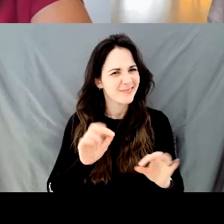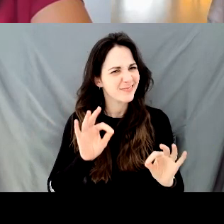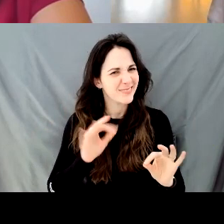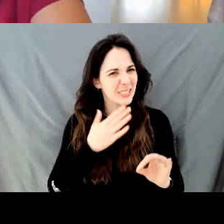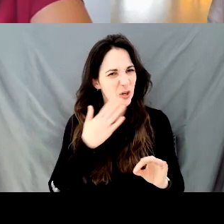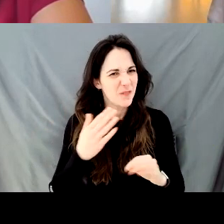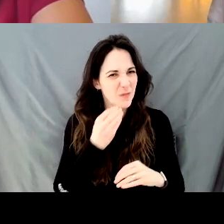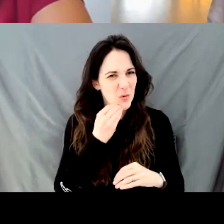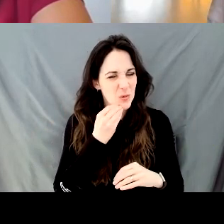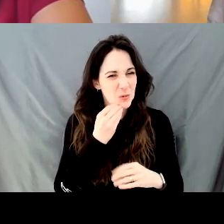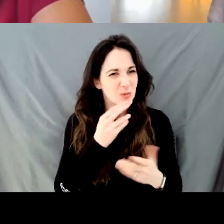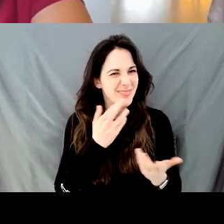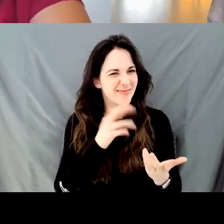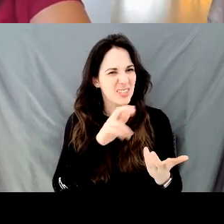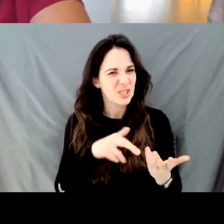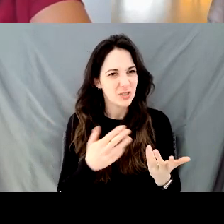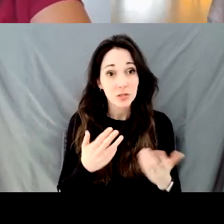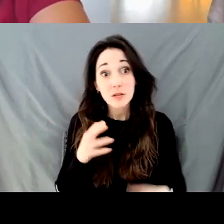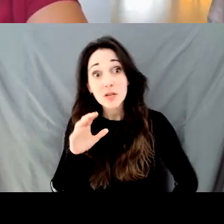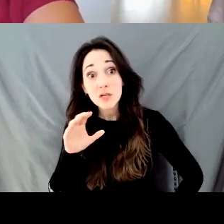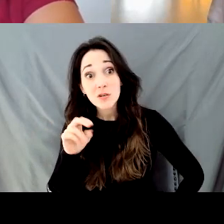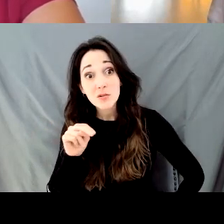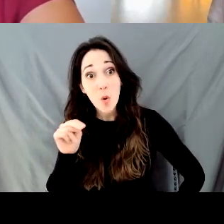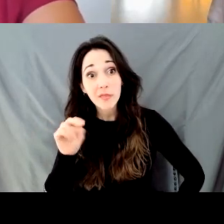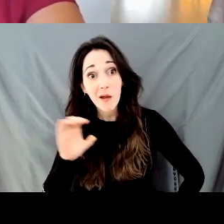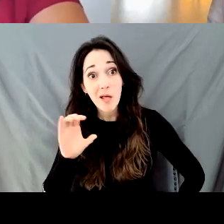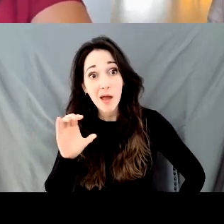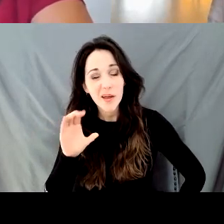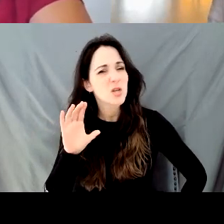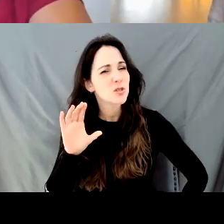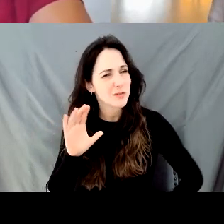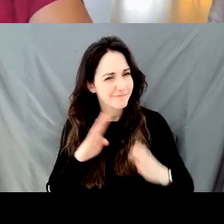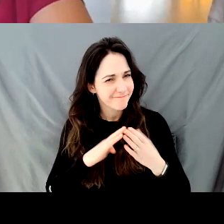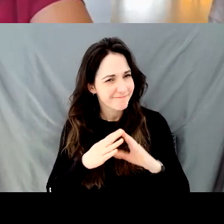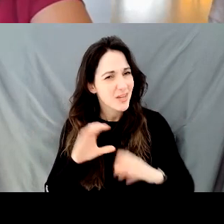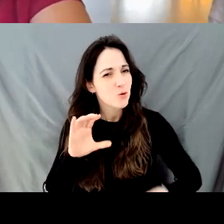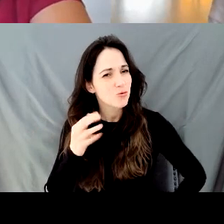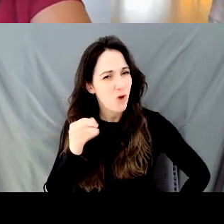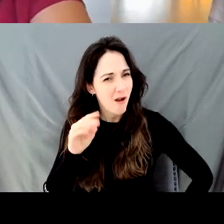like I could literally go down the street and I had my pickings. So where can I go?